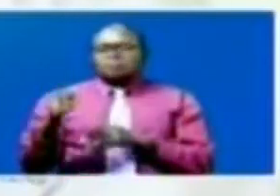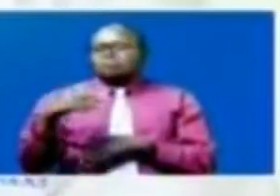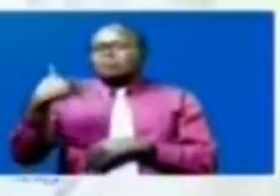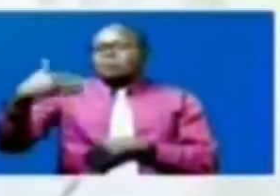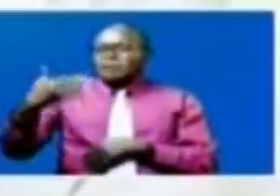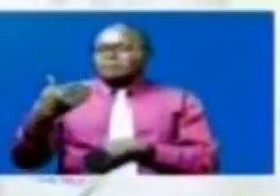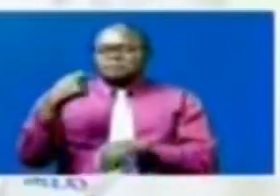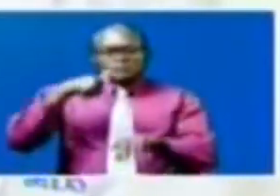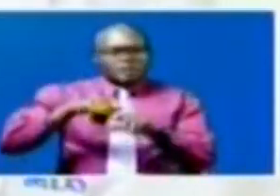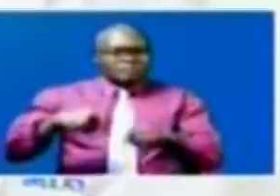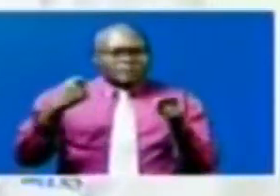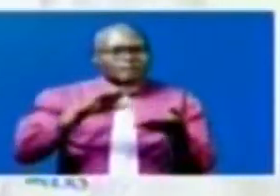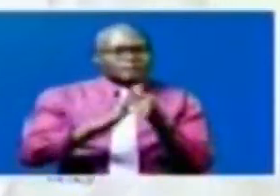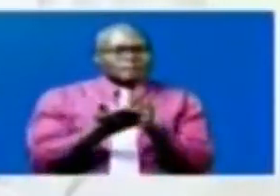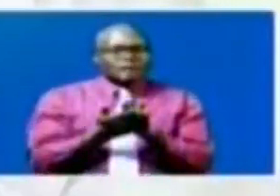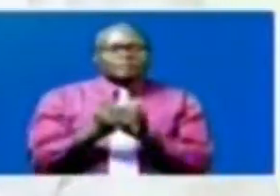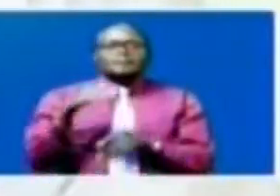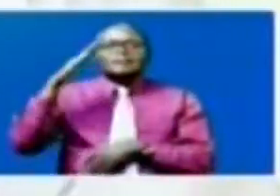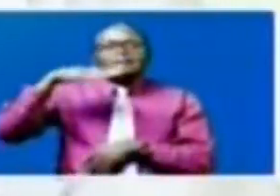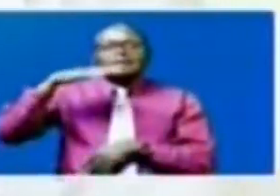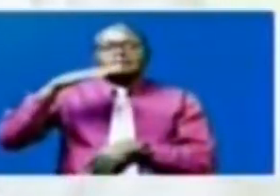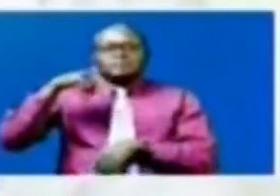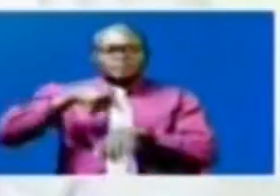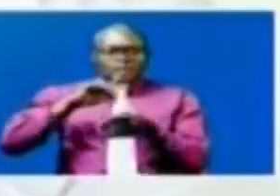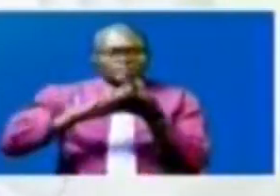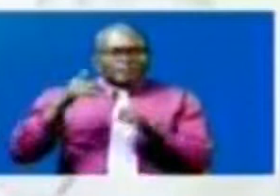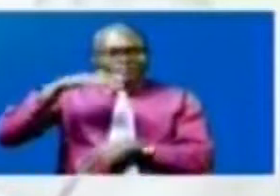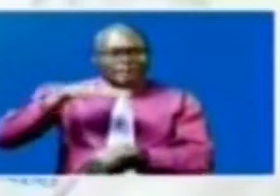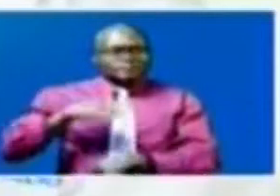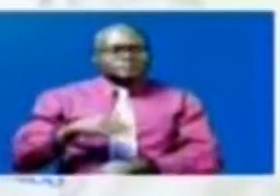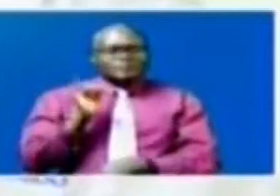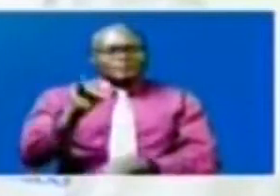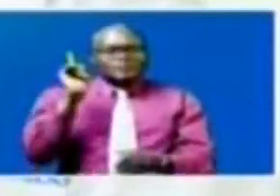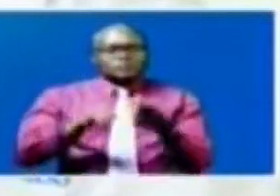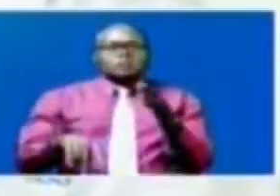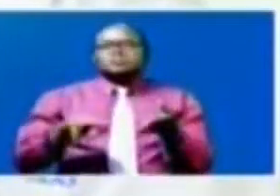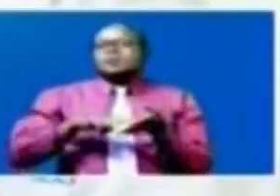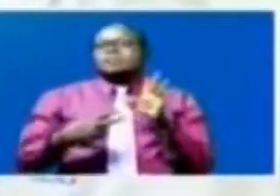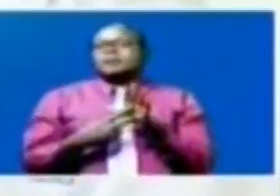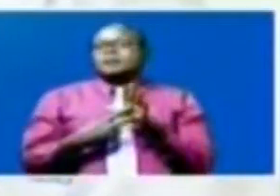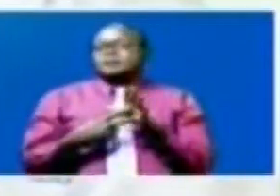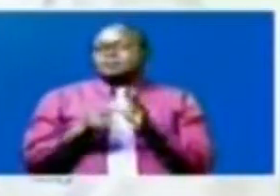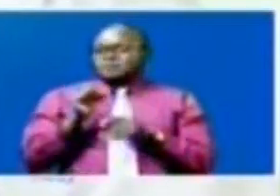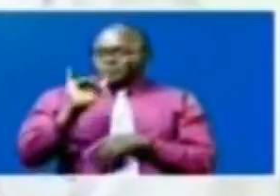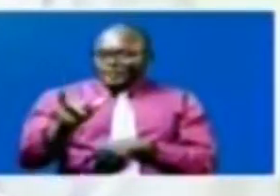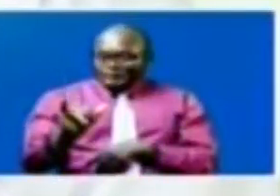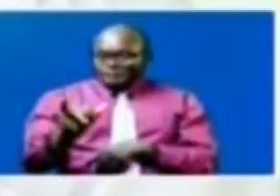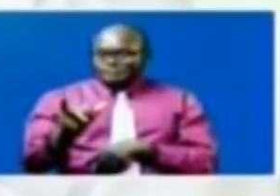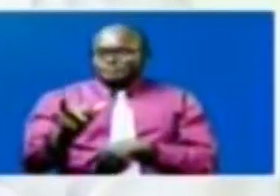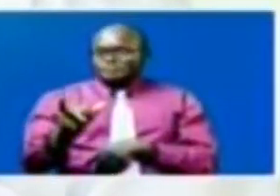it's broken down, it picks stains. And when it picks stains, then that is what we call fluorosis. So the stains are